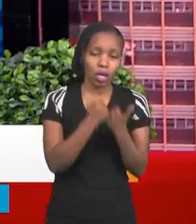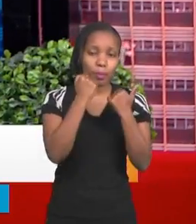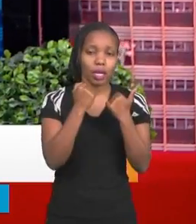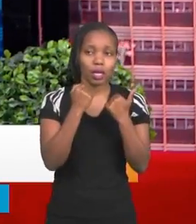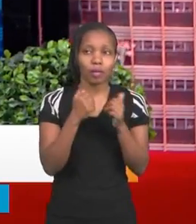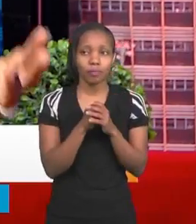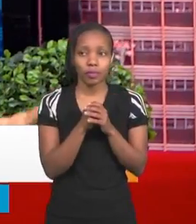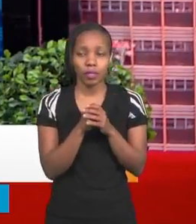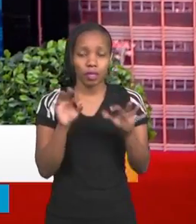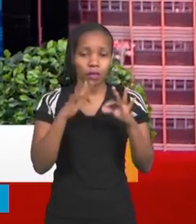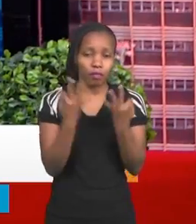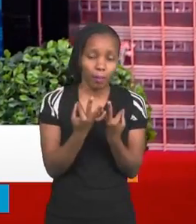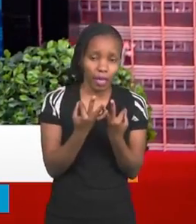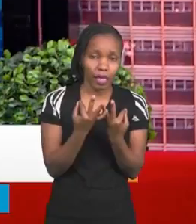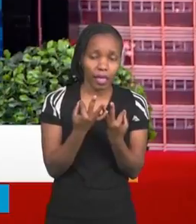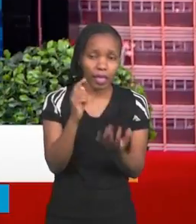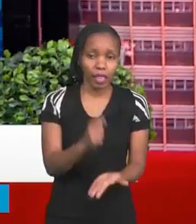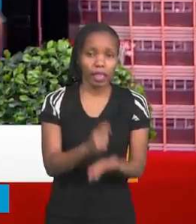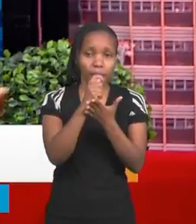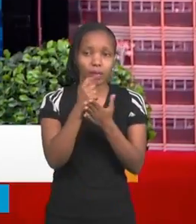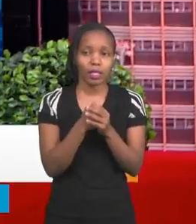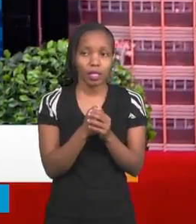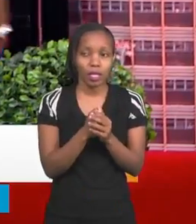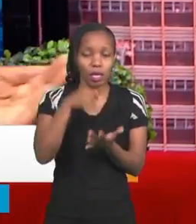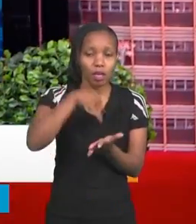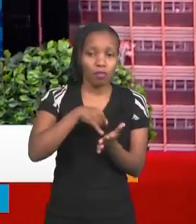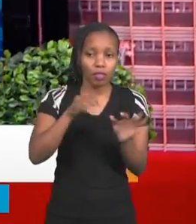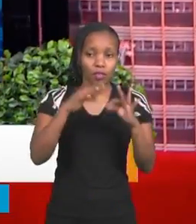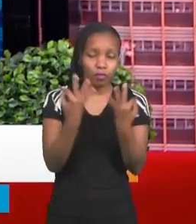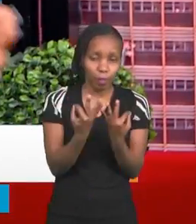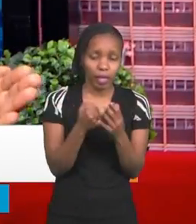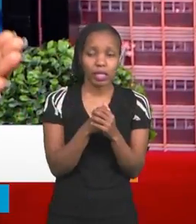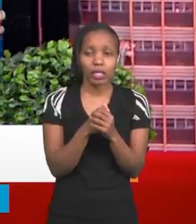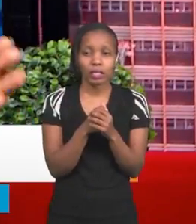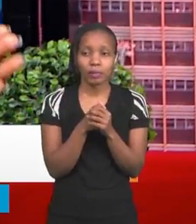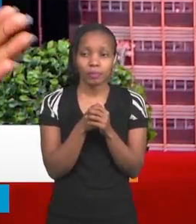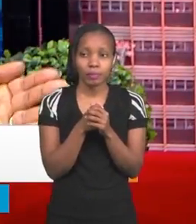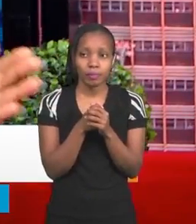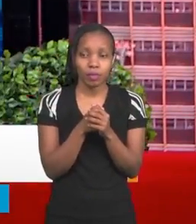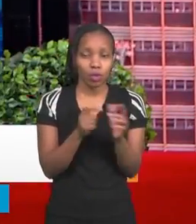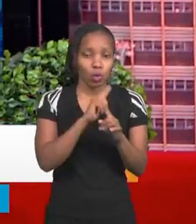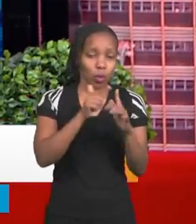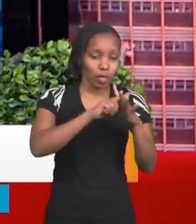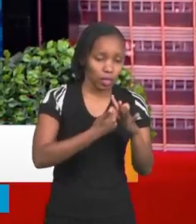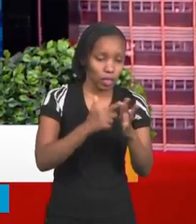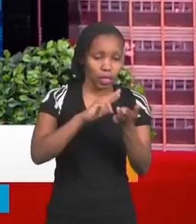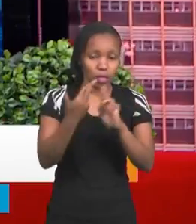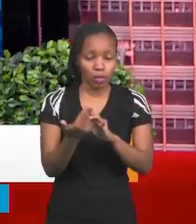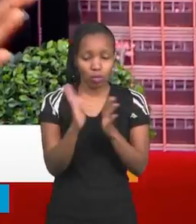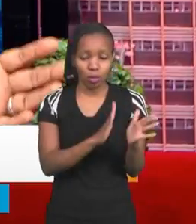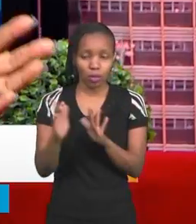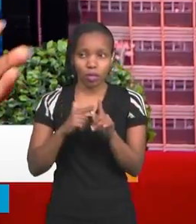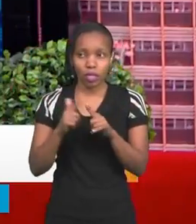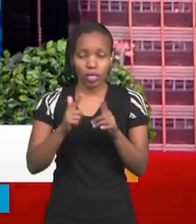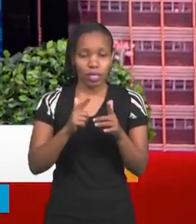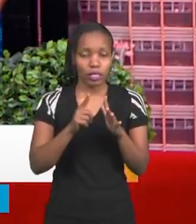we had, of course, to do family therapies. We've been doing a lot of engaging the families through the journey. So you start, as you start off the rehabilitation process, you also start